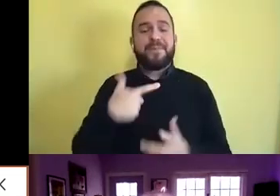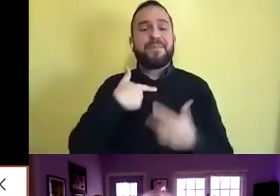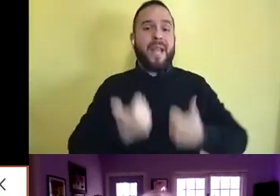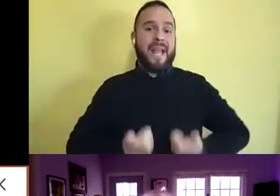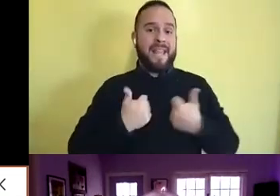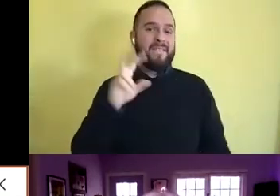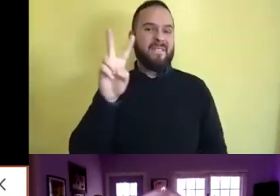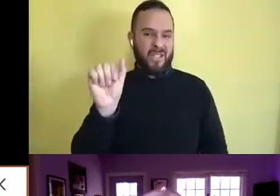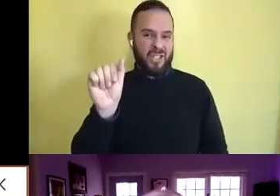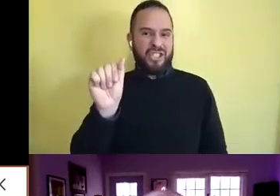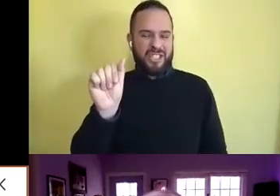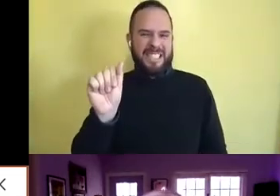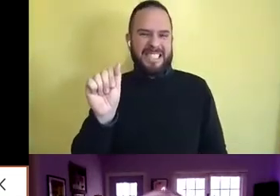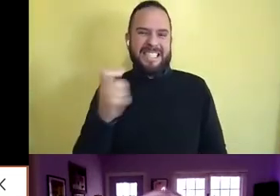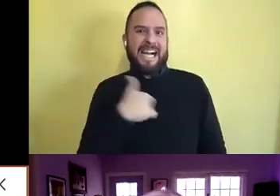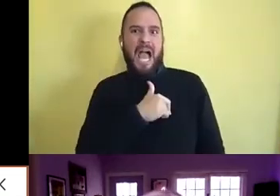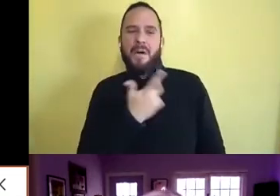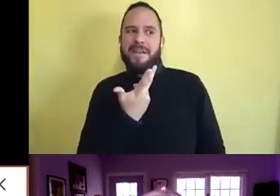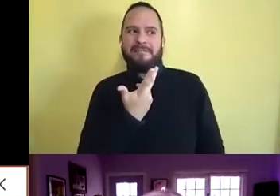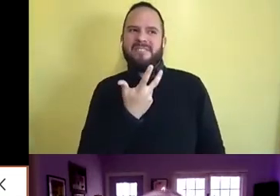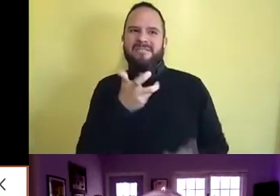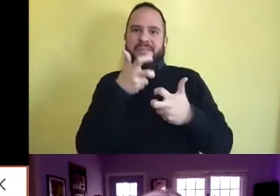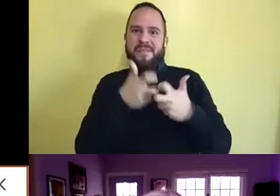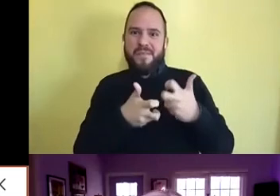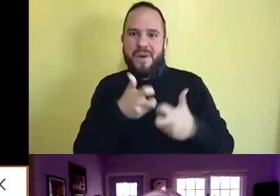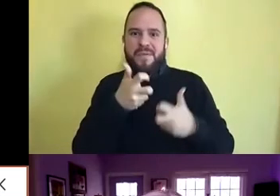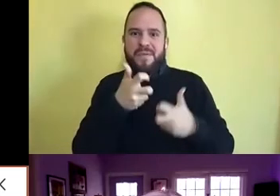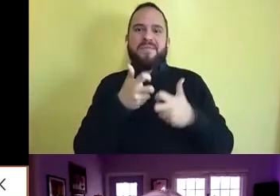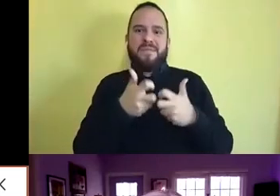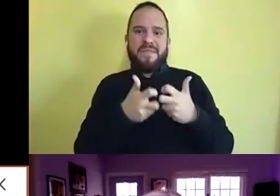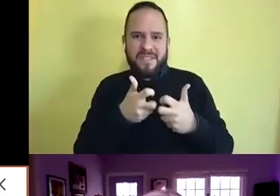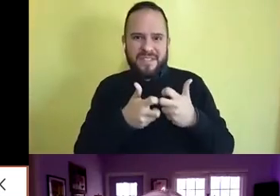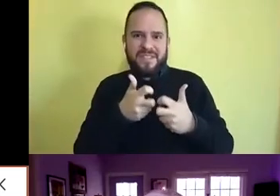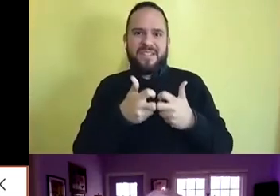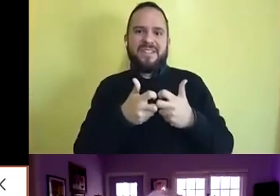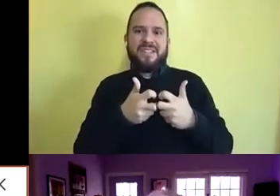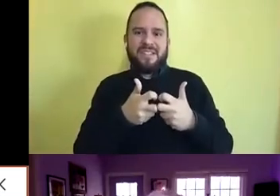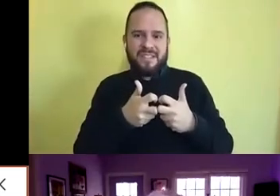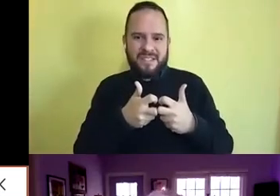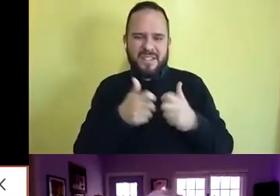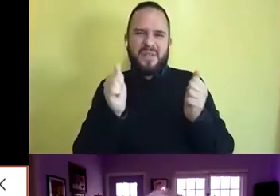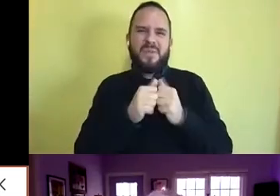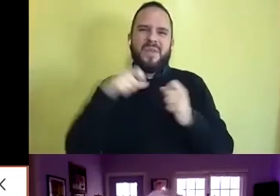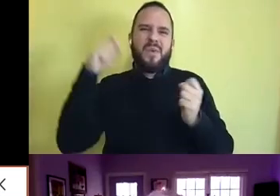Virginia, and we are actually having problems with amounts of us with Wi-Fi.